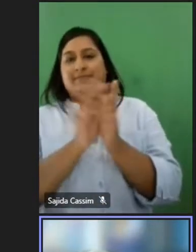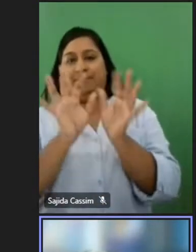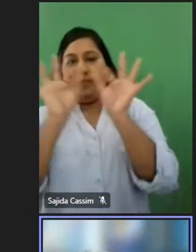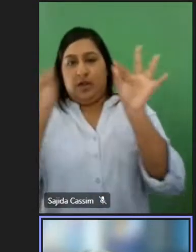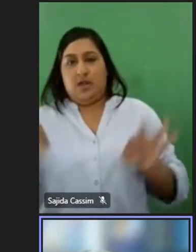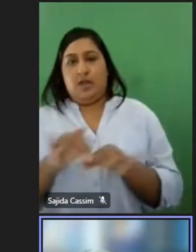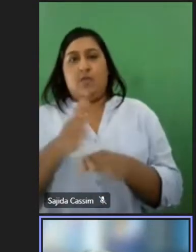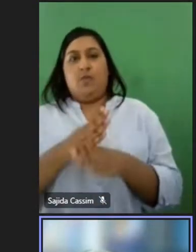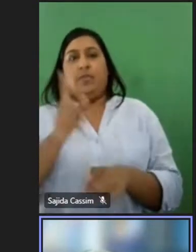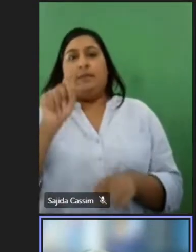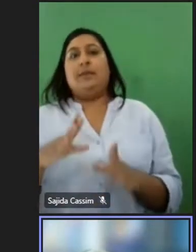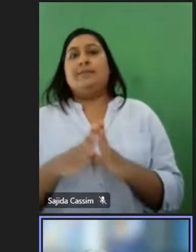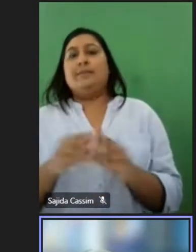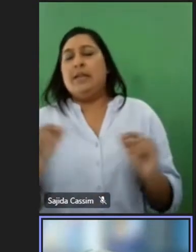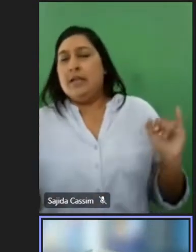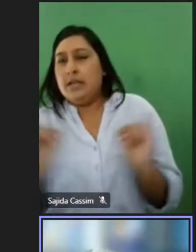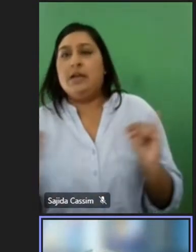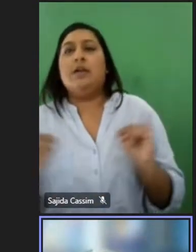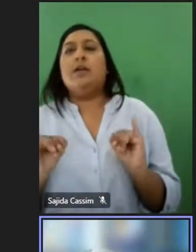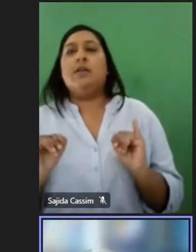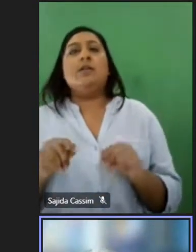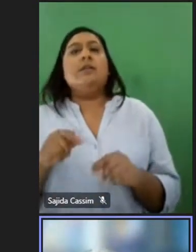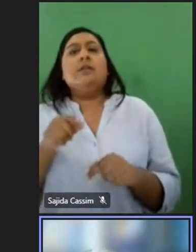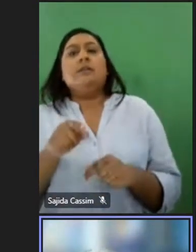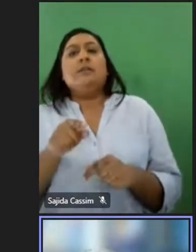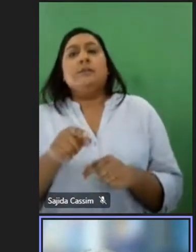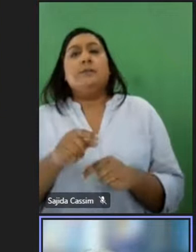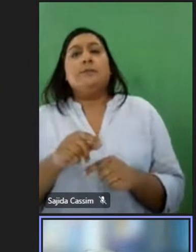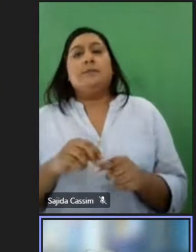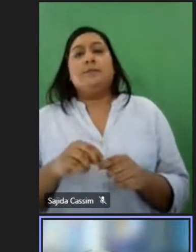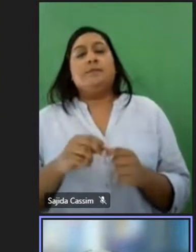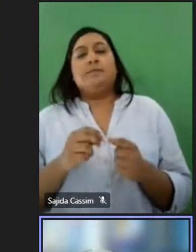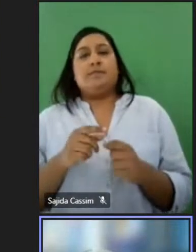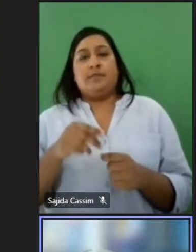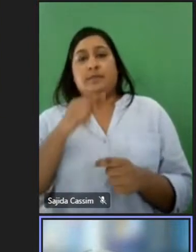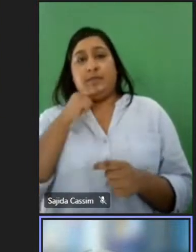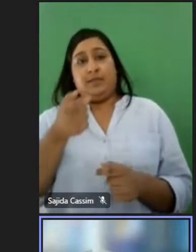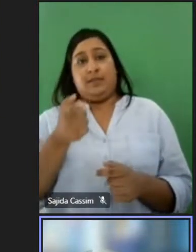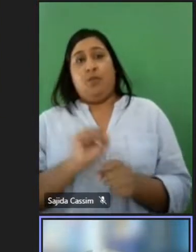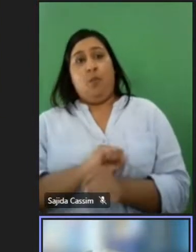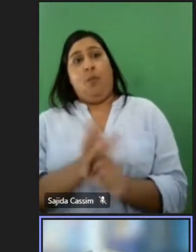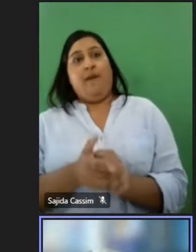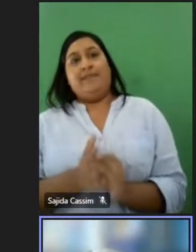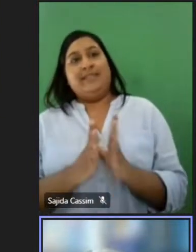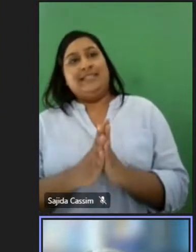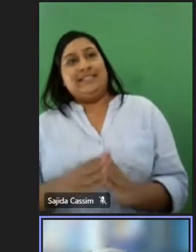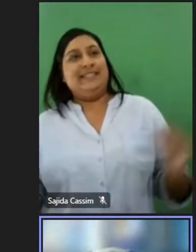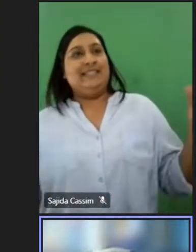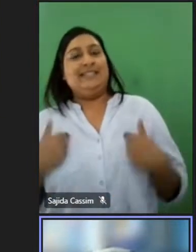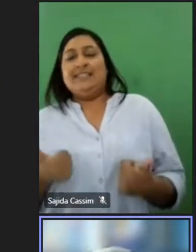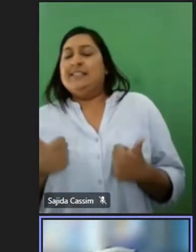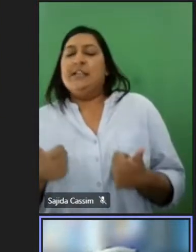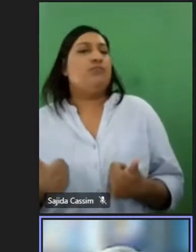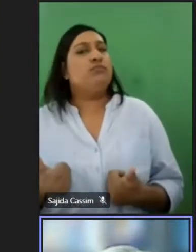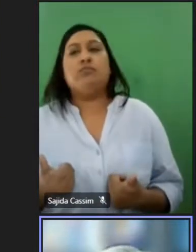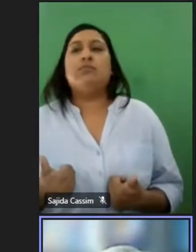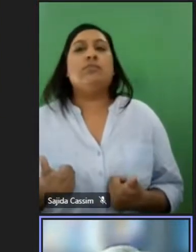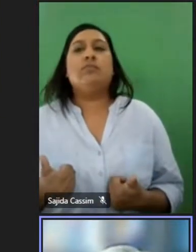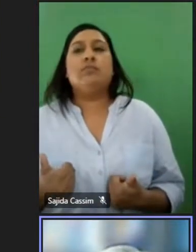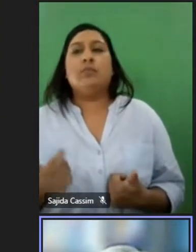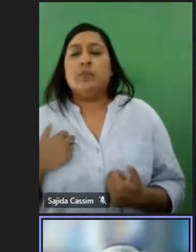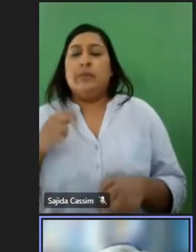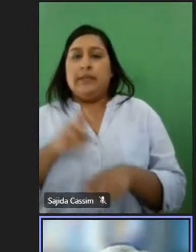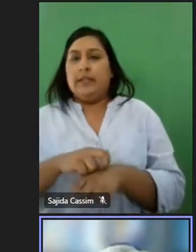urgently. The pandemic is by no means over, and we need to put the meat on the bones.